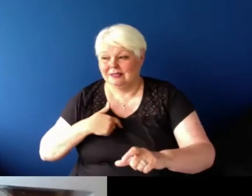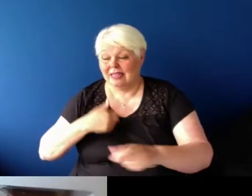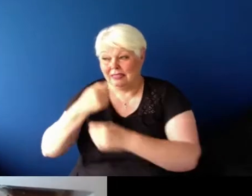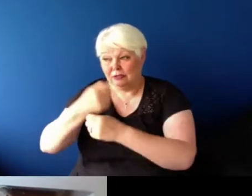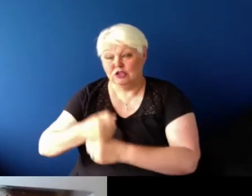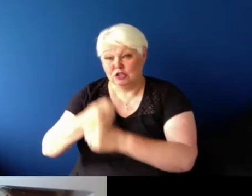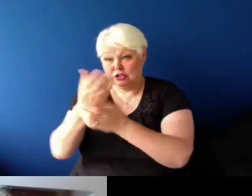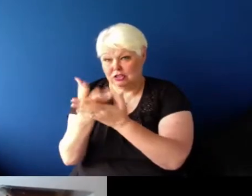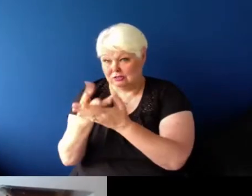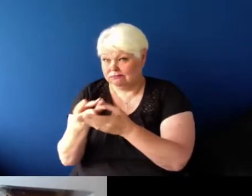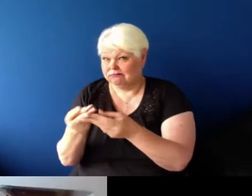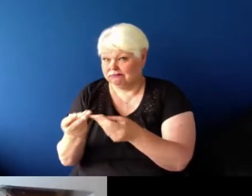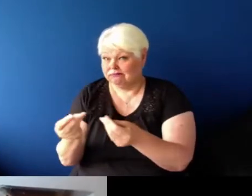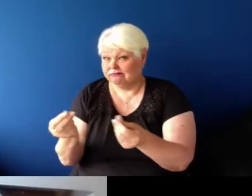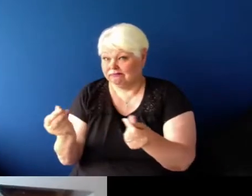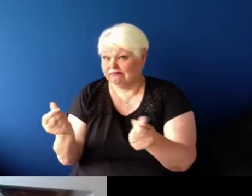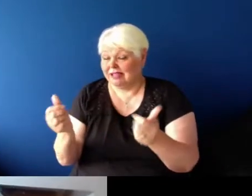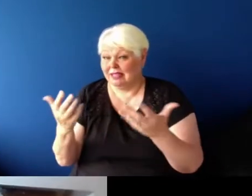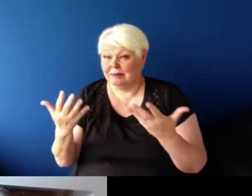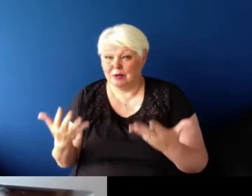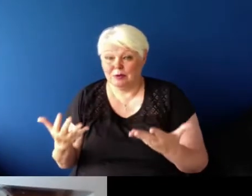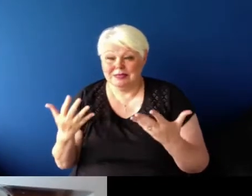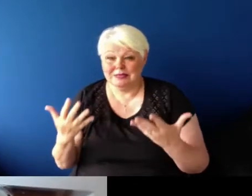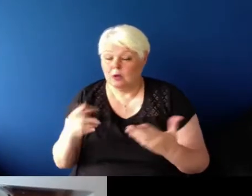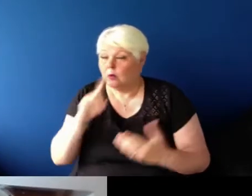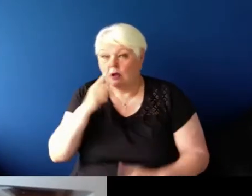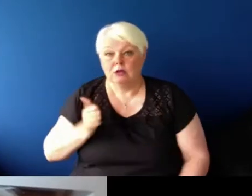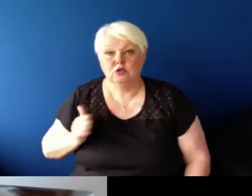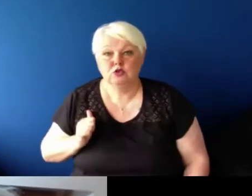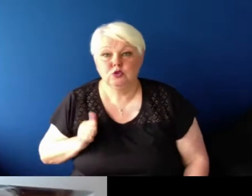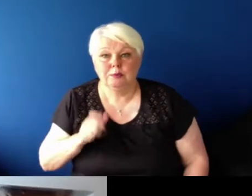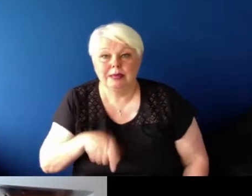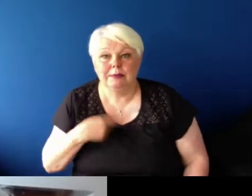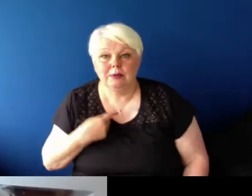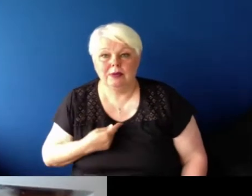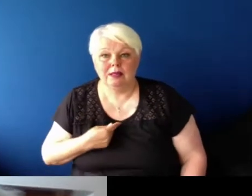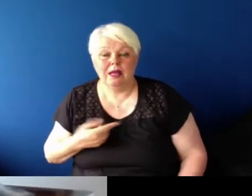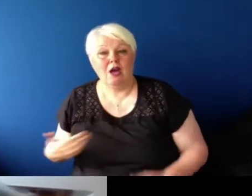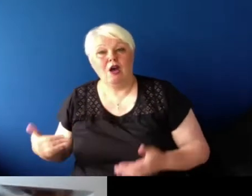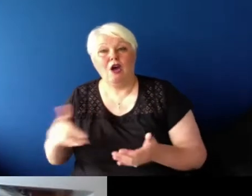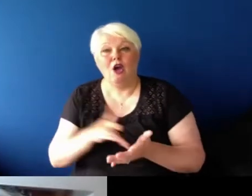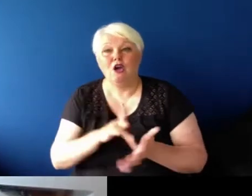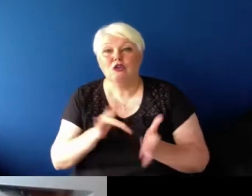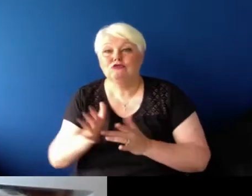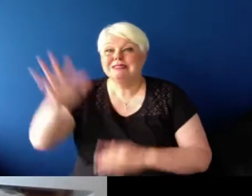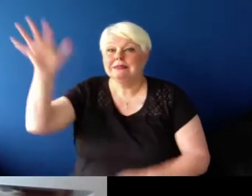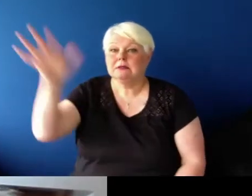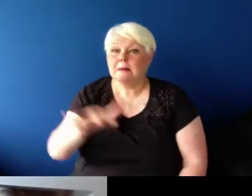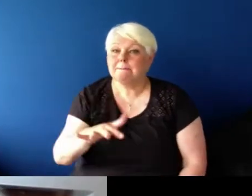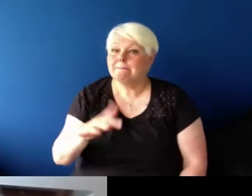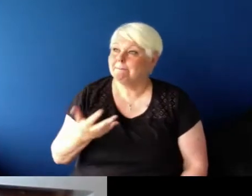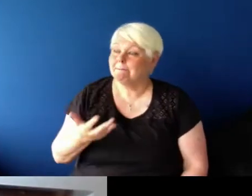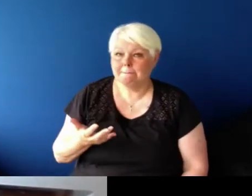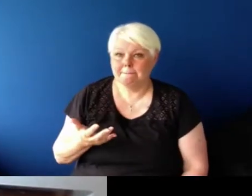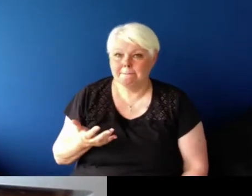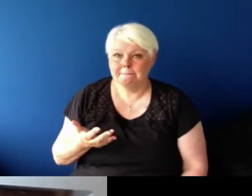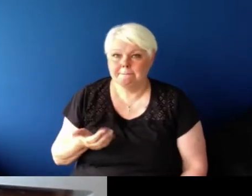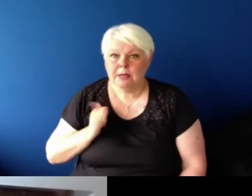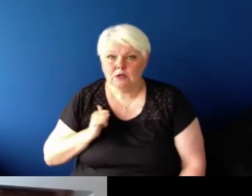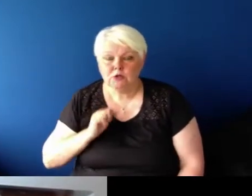churches. you know, we cannot assume people are going to sign up to Christendom like they used to. We need to